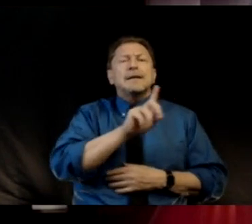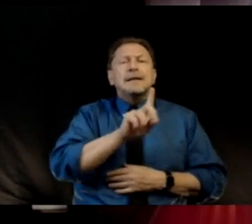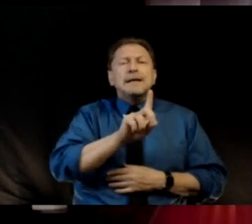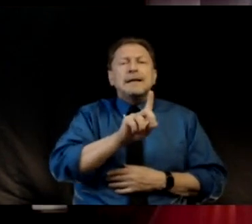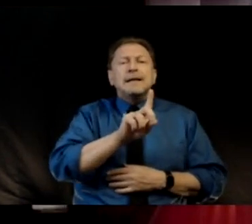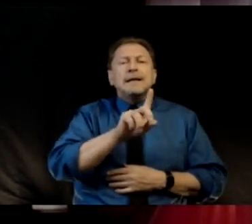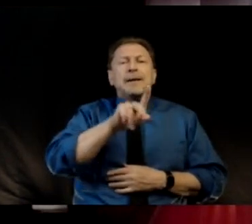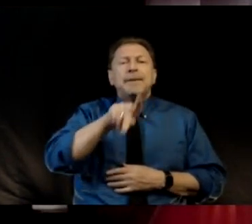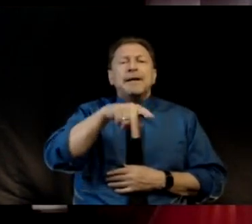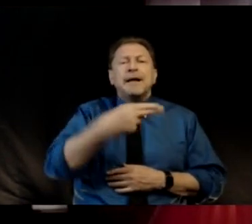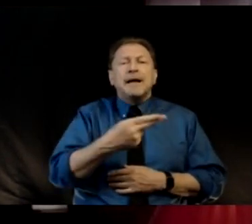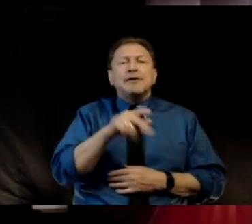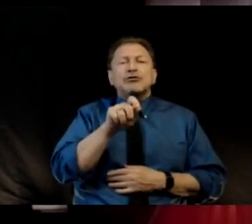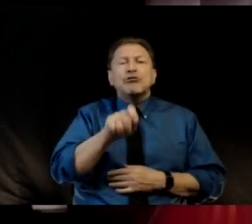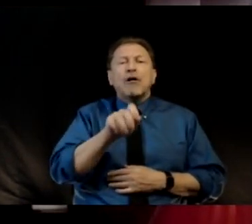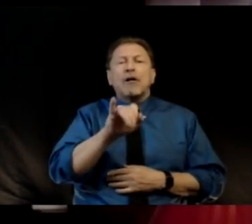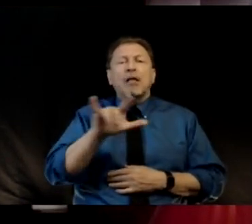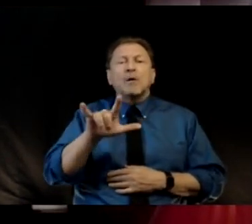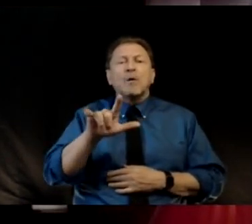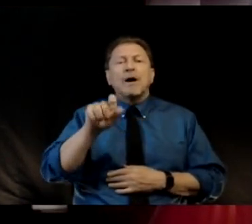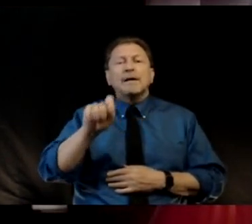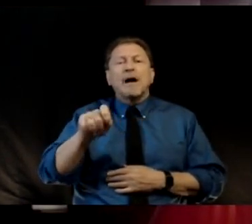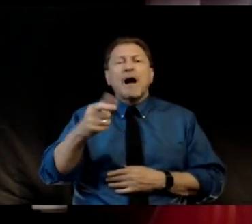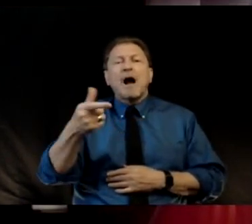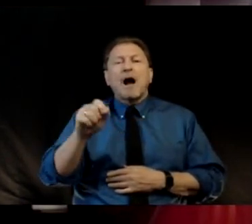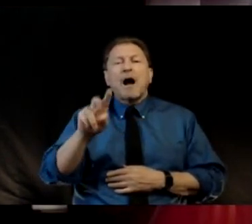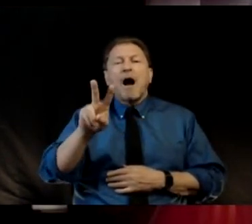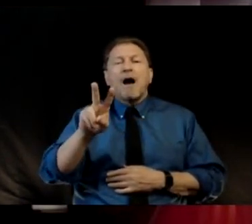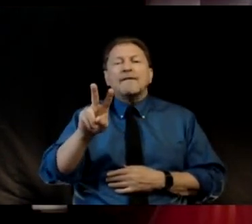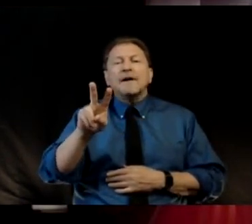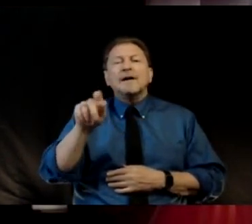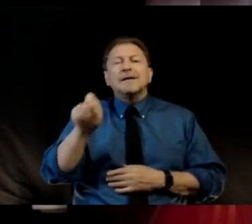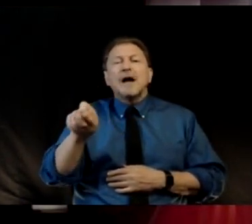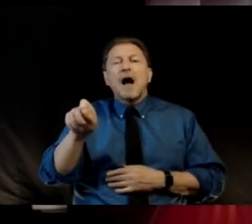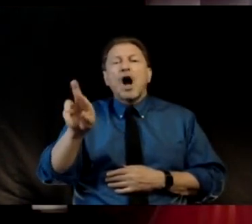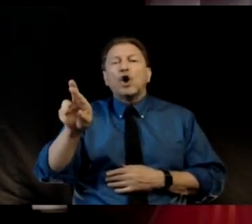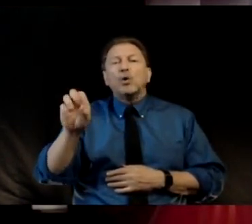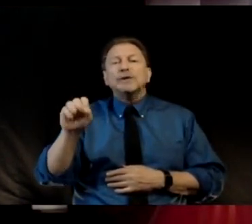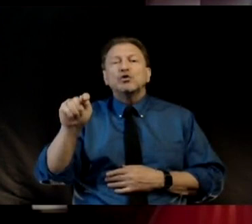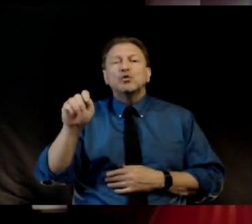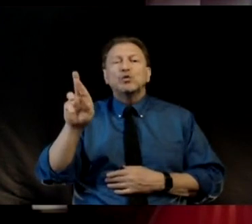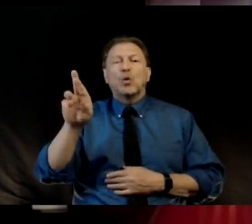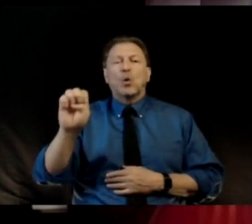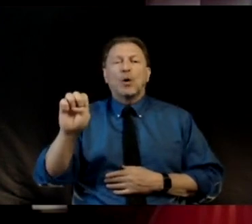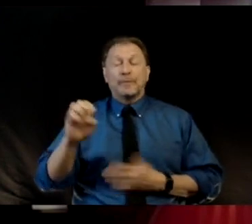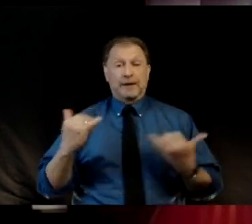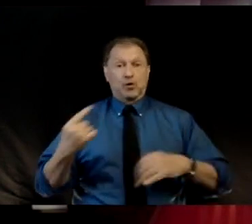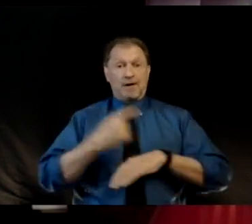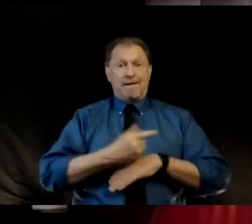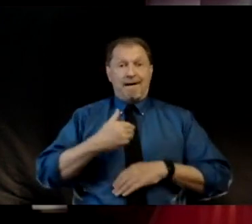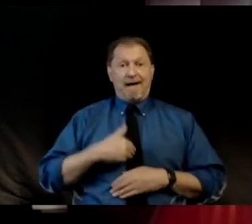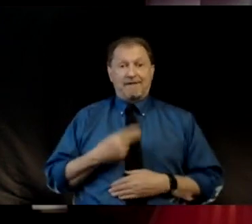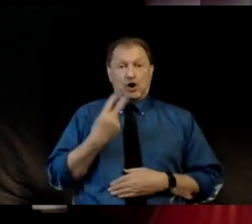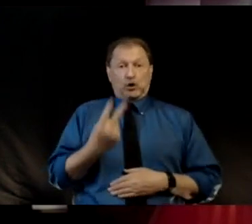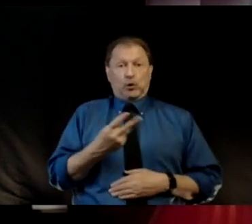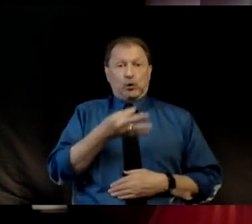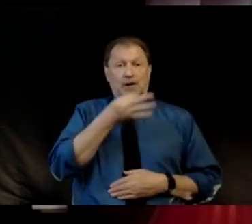dph.illinois.gov/restore. Joining us today are two experts in infectious disease control to provide their